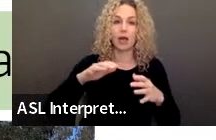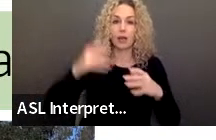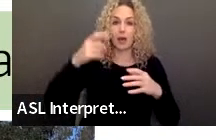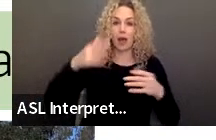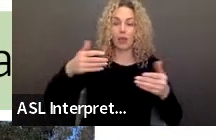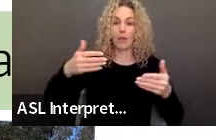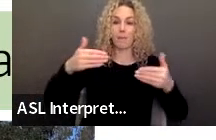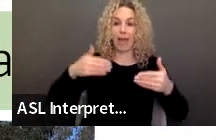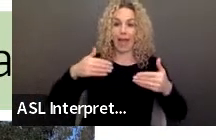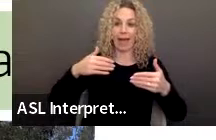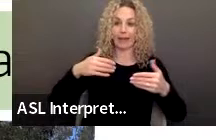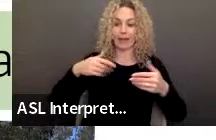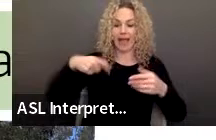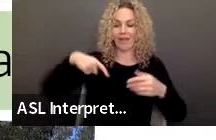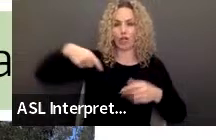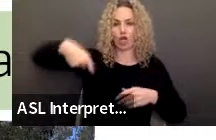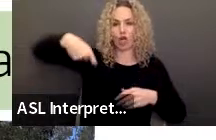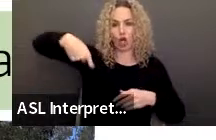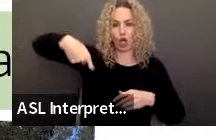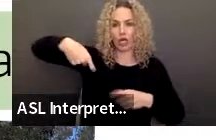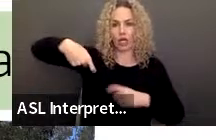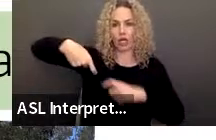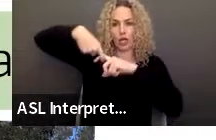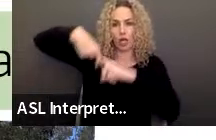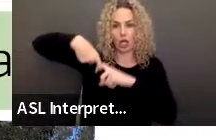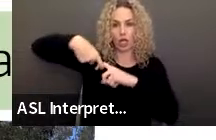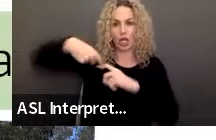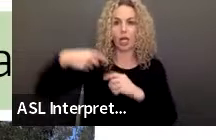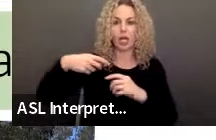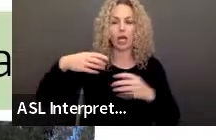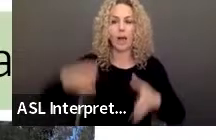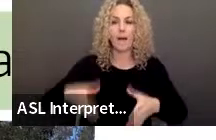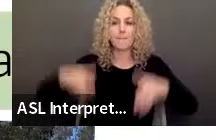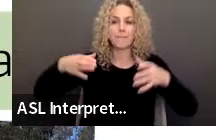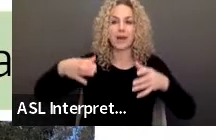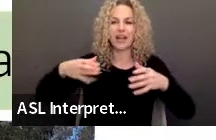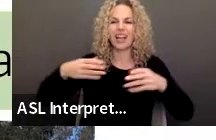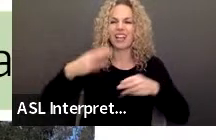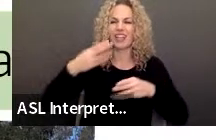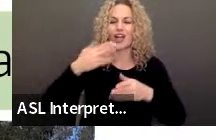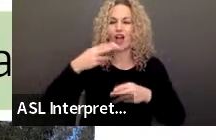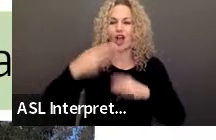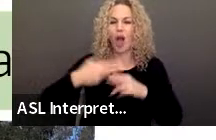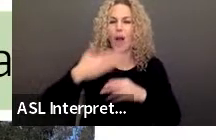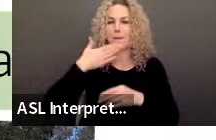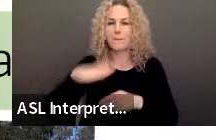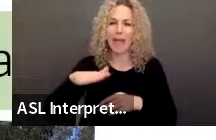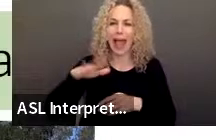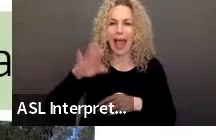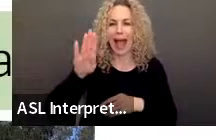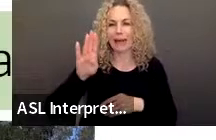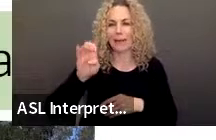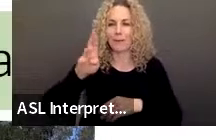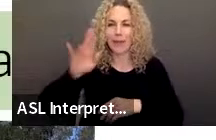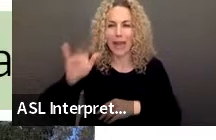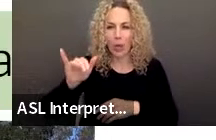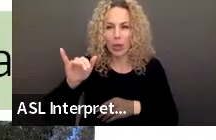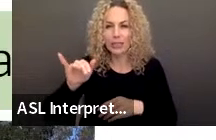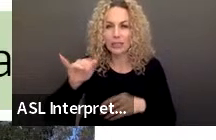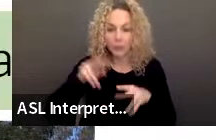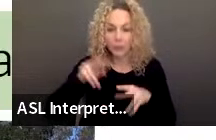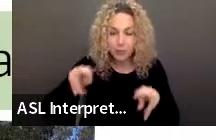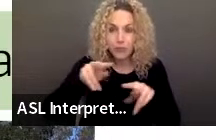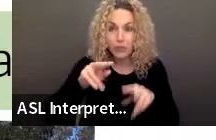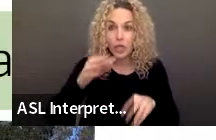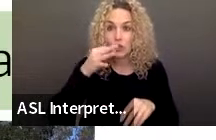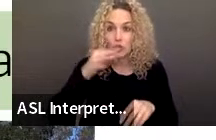this cart that has a bucket in it. And the bucket is what we call the bad berry bucket. So as we go through a bed of strawberries, we have